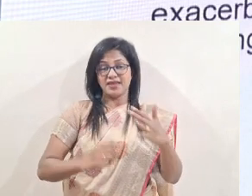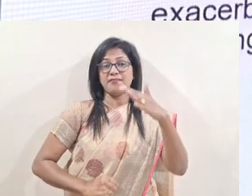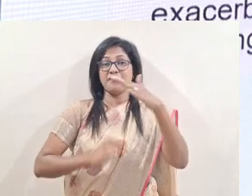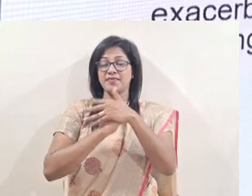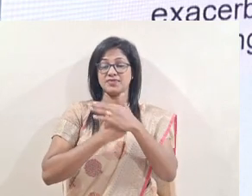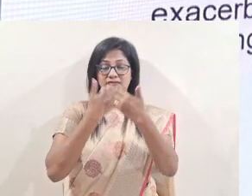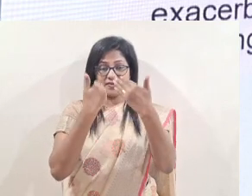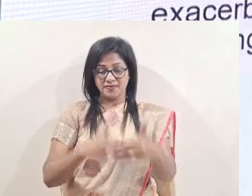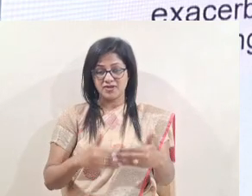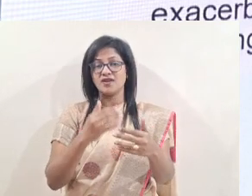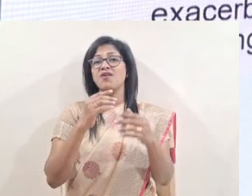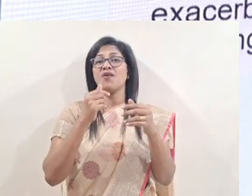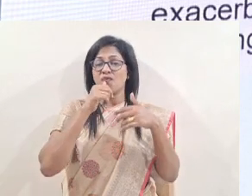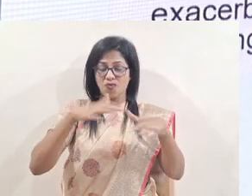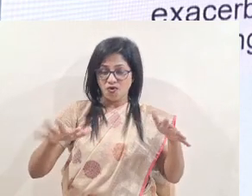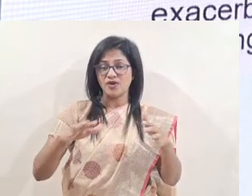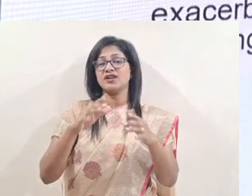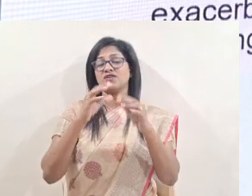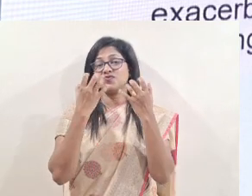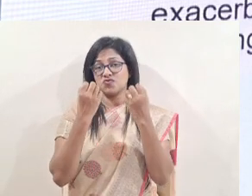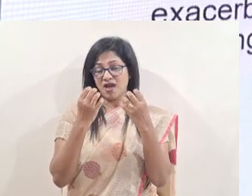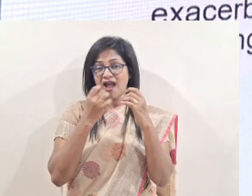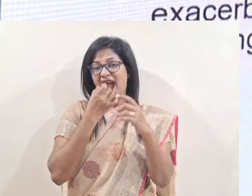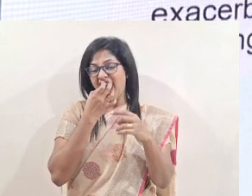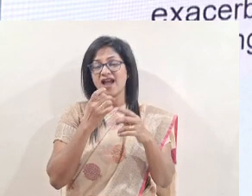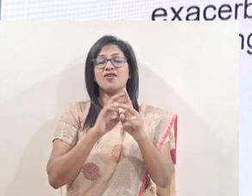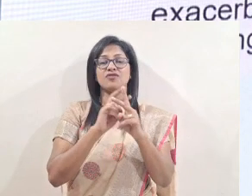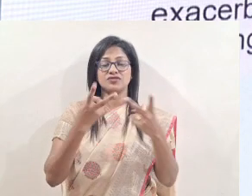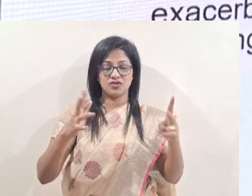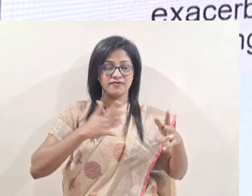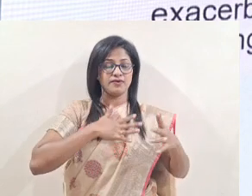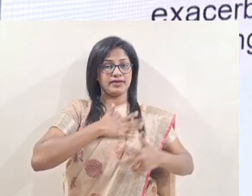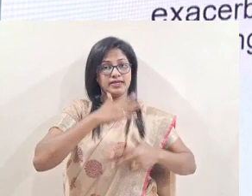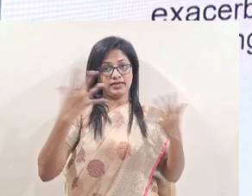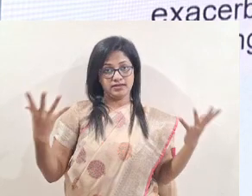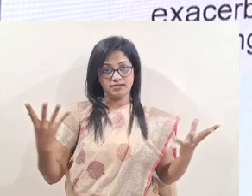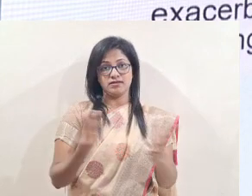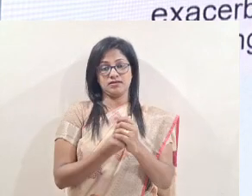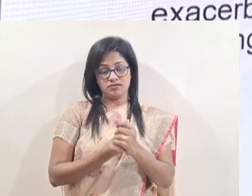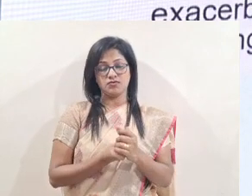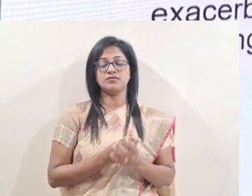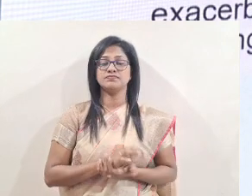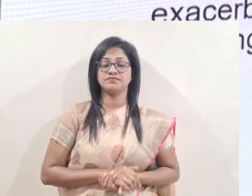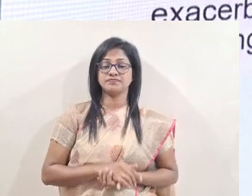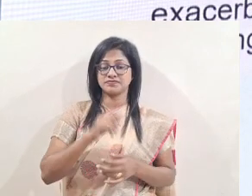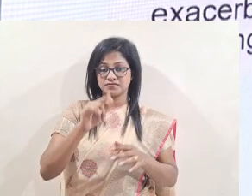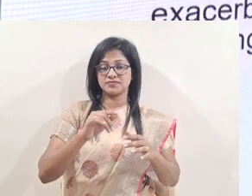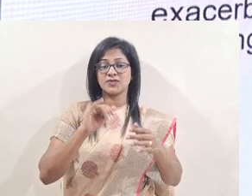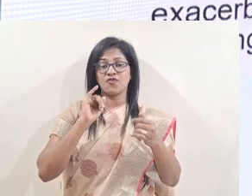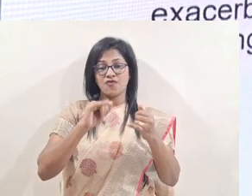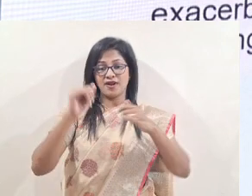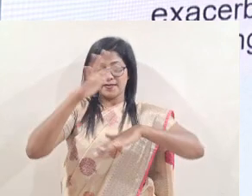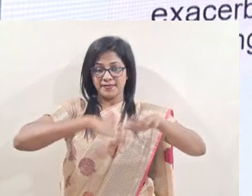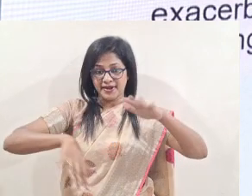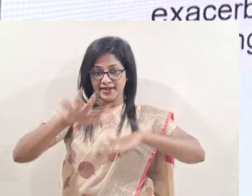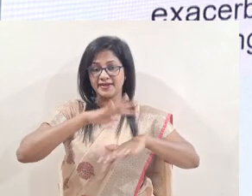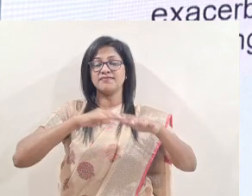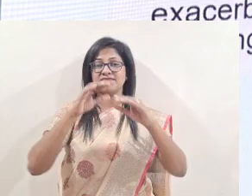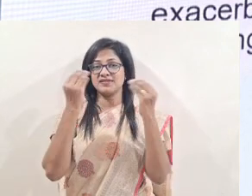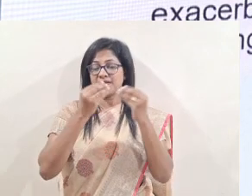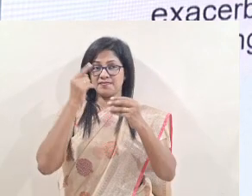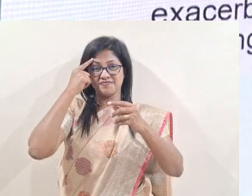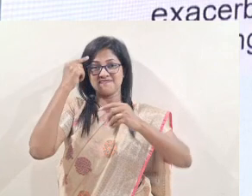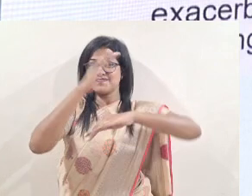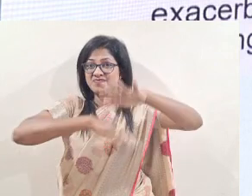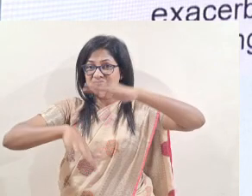water, solid waste or sanitation, along with green spaces, and then if we could assess some strategies or build scenarios where